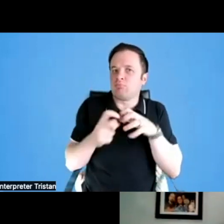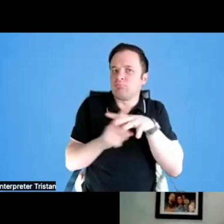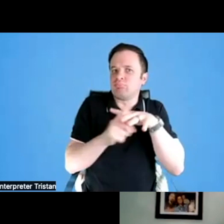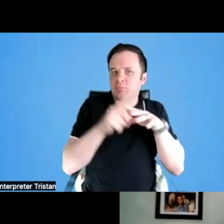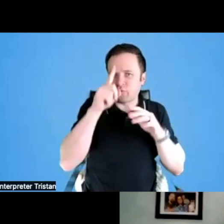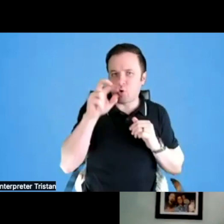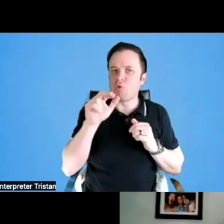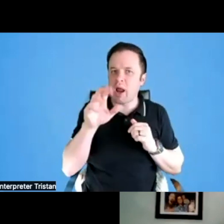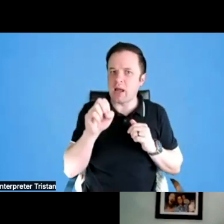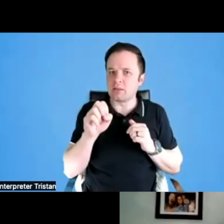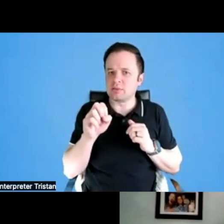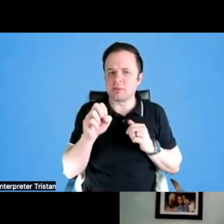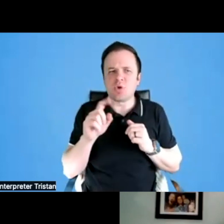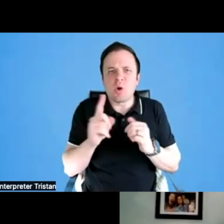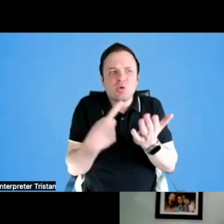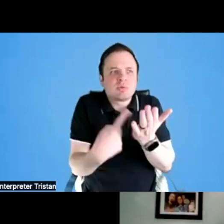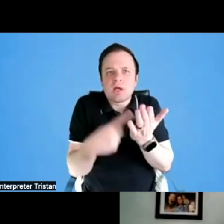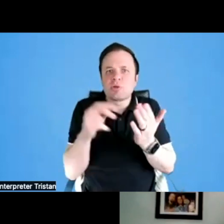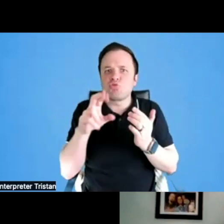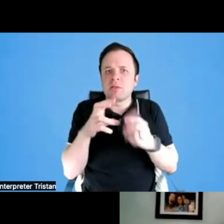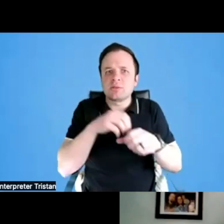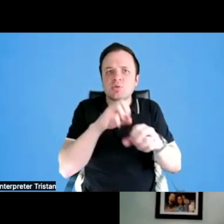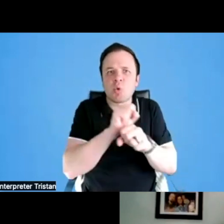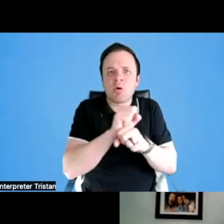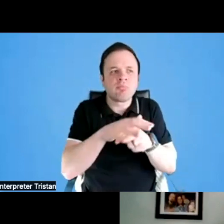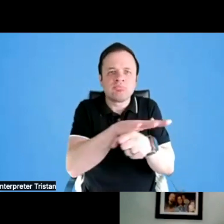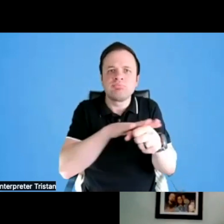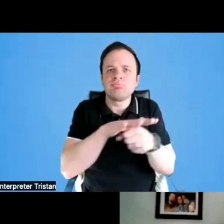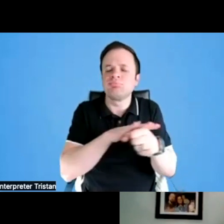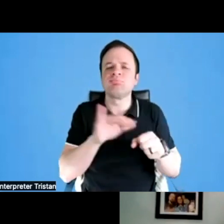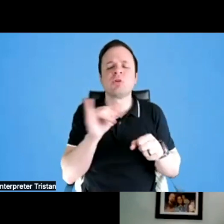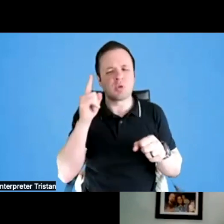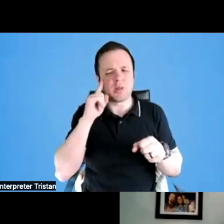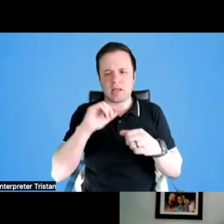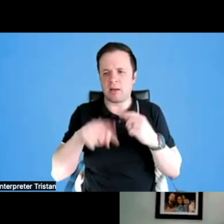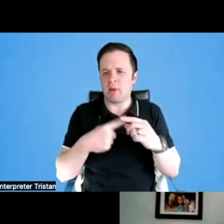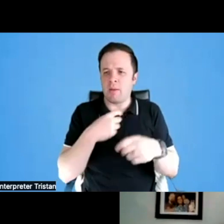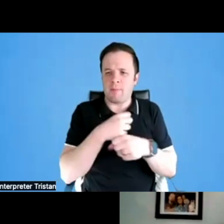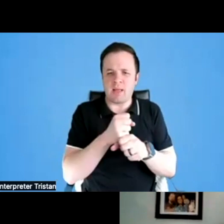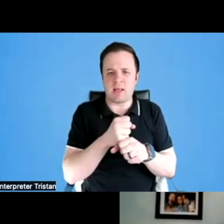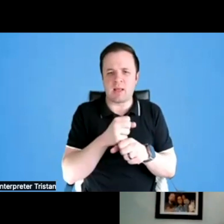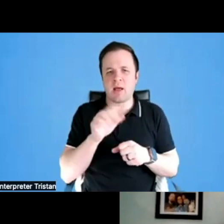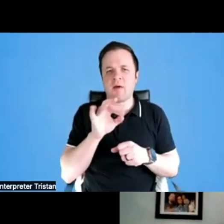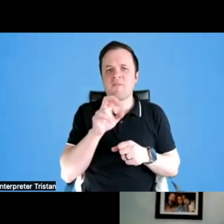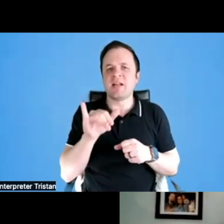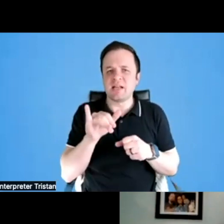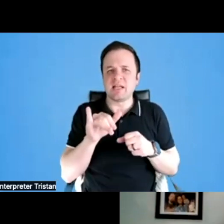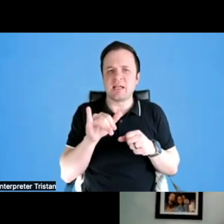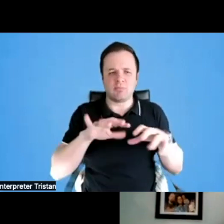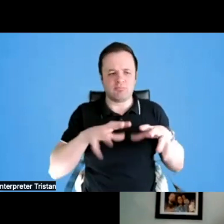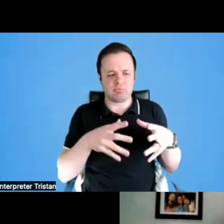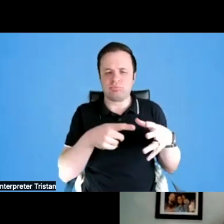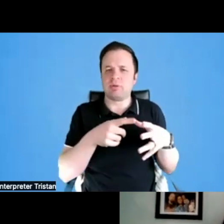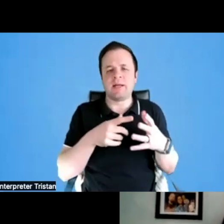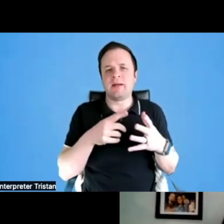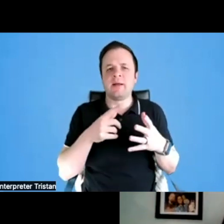Like, where do you talk about race in the workplace, right? And I also think it's about creating affinity spaces that are aligned by some kind of shared